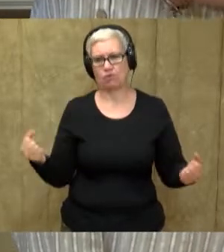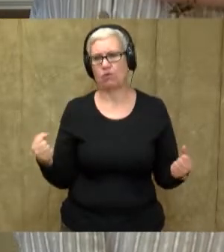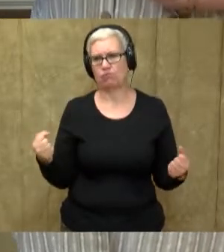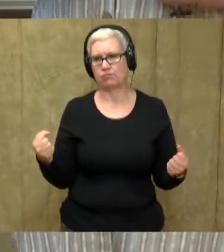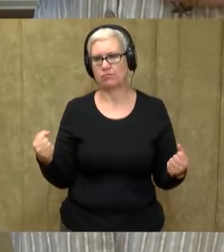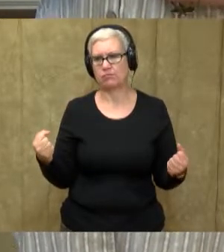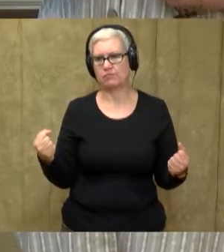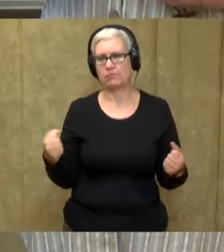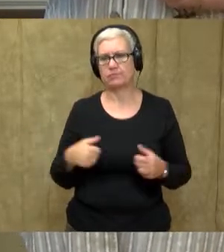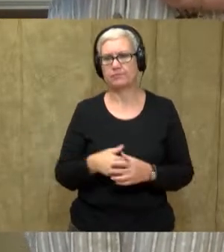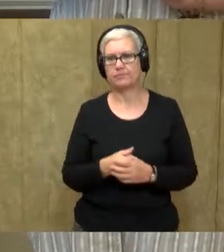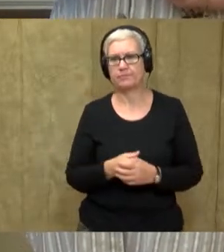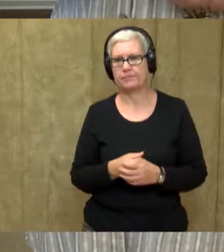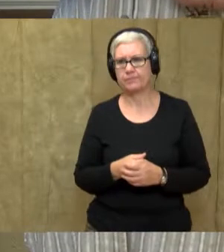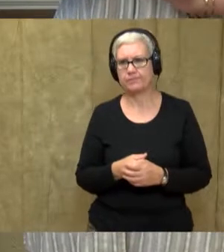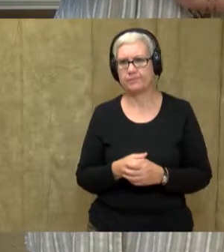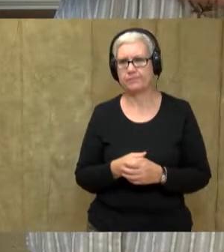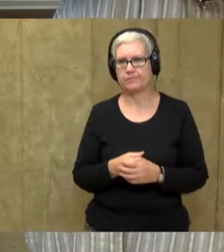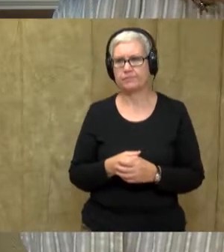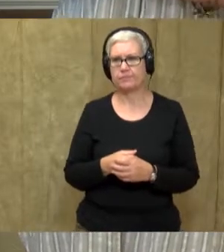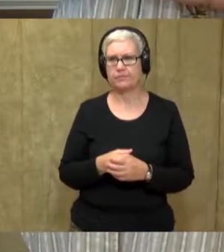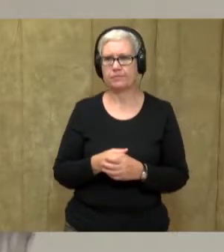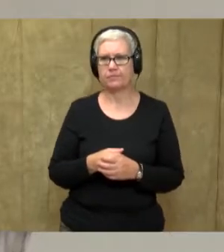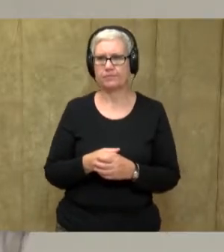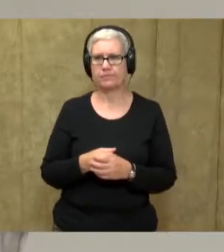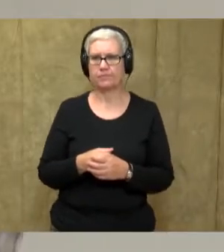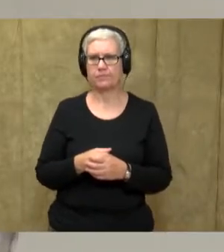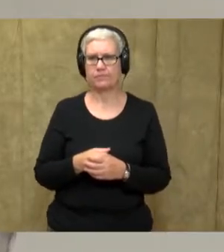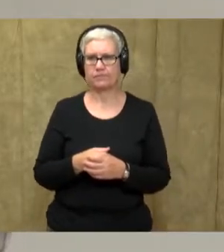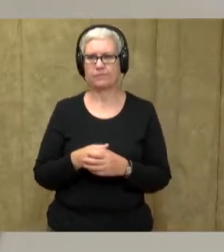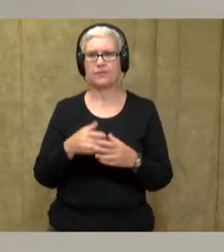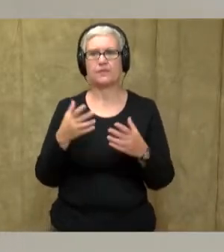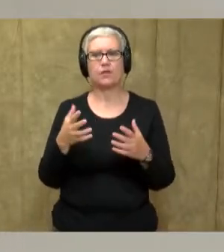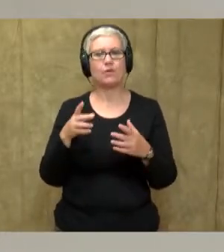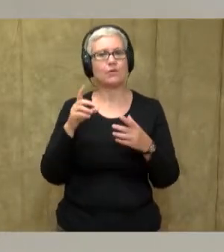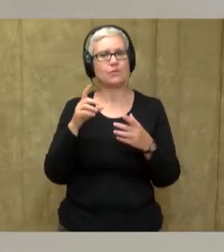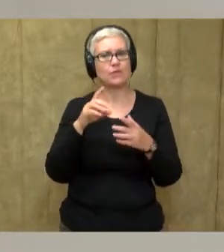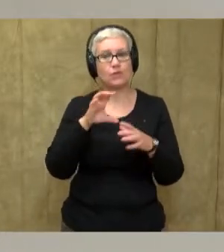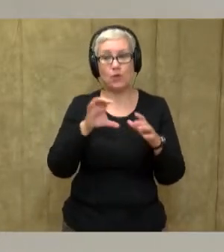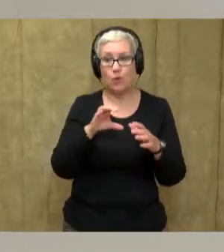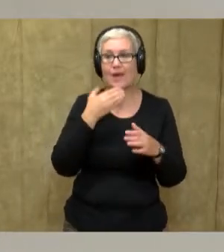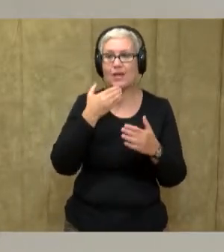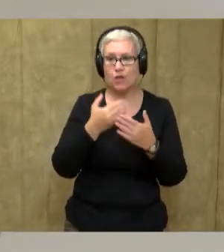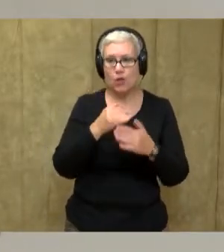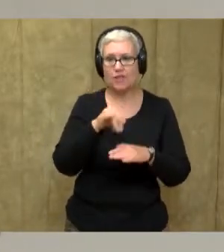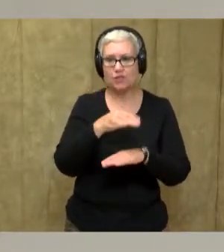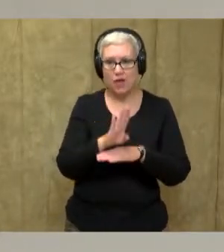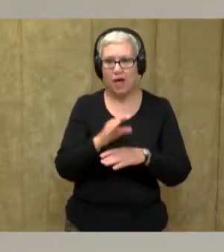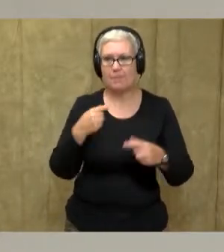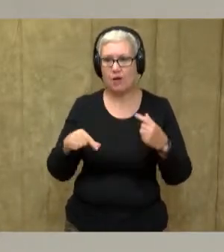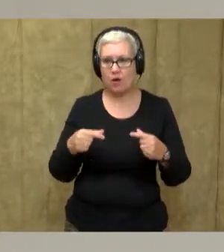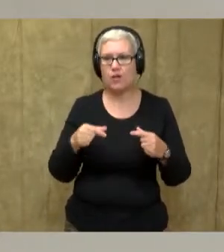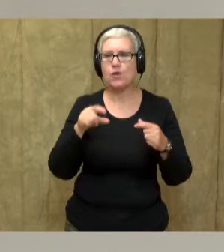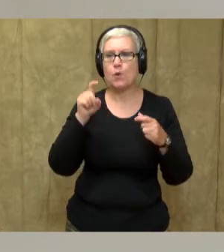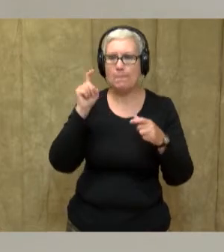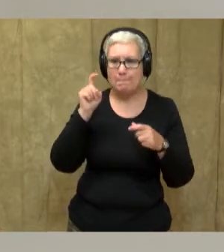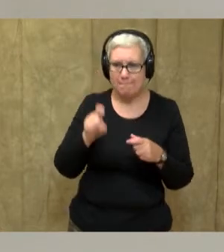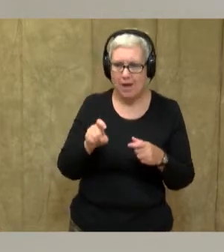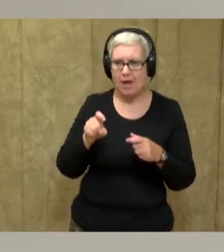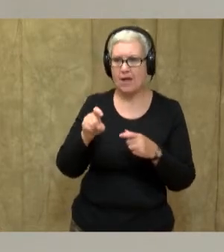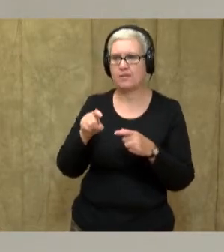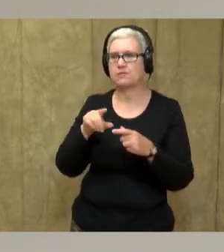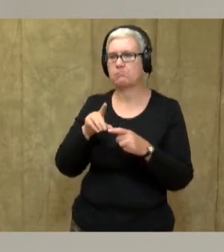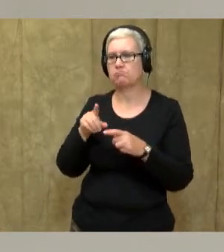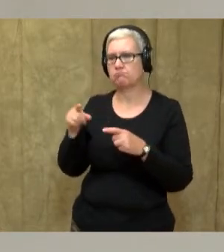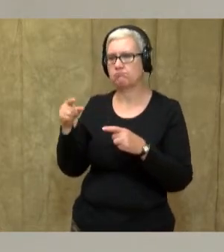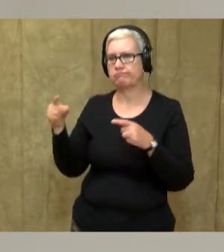But is that really doing its job if you don't address how the opposite side feels? No. Okay, so today we're going to